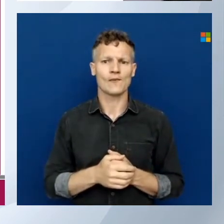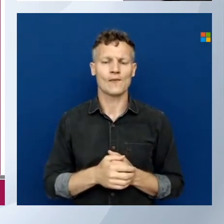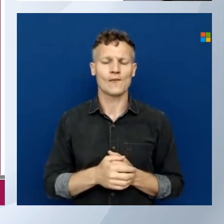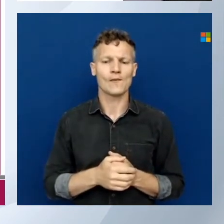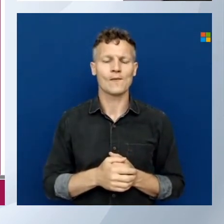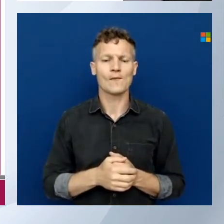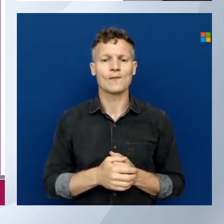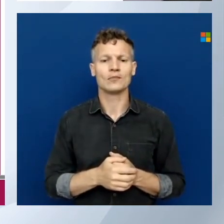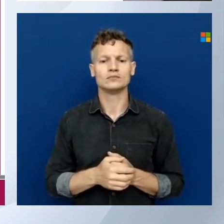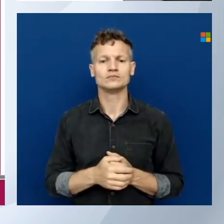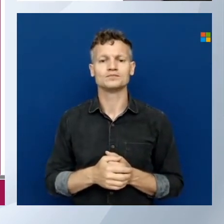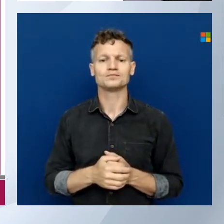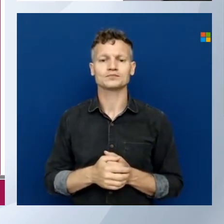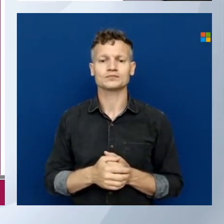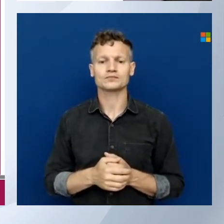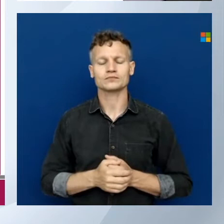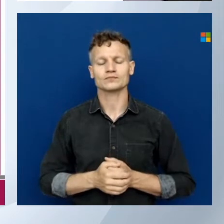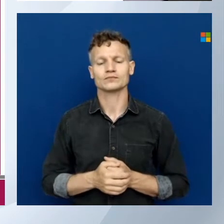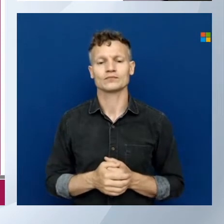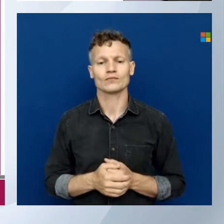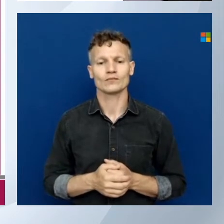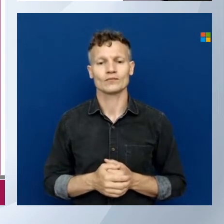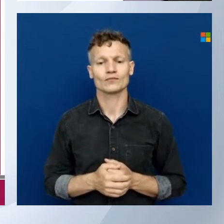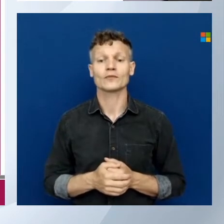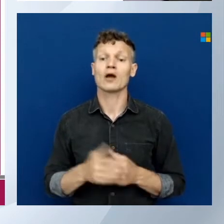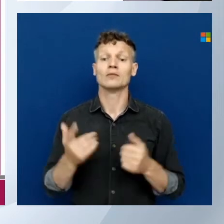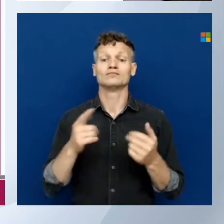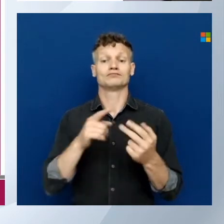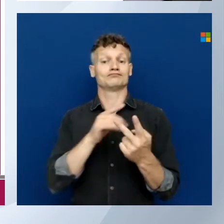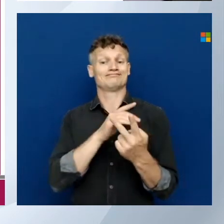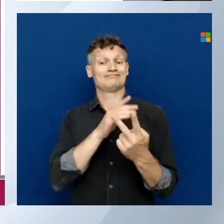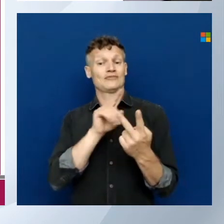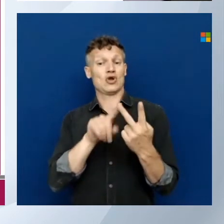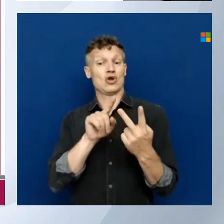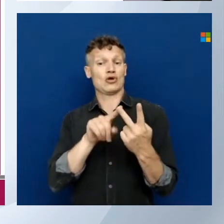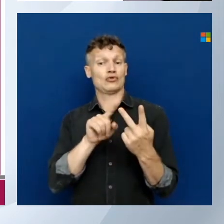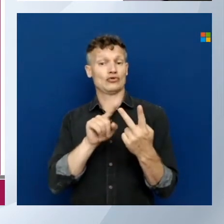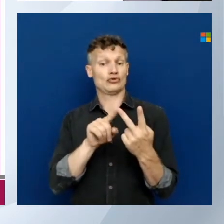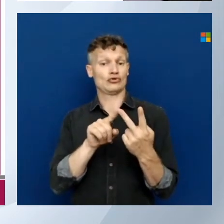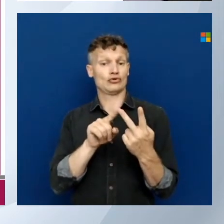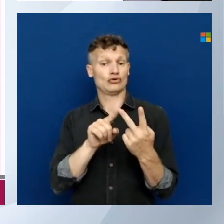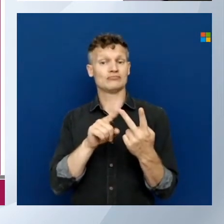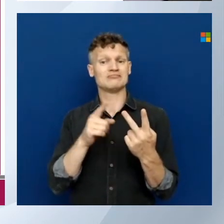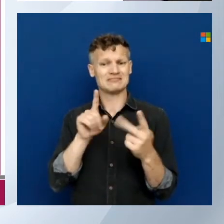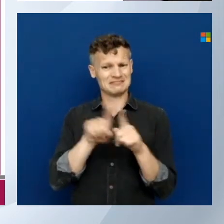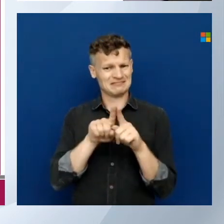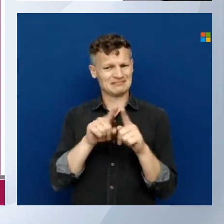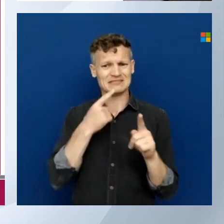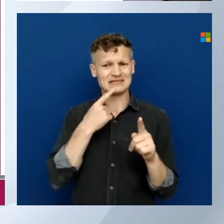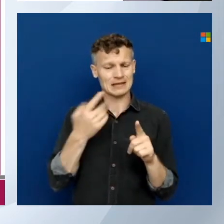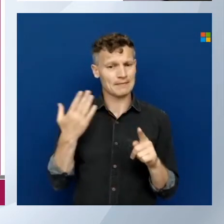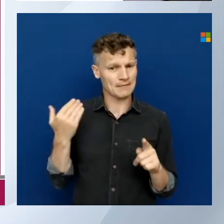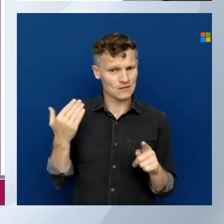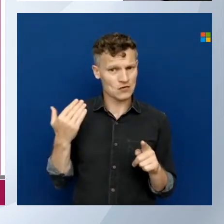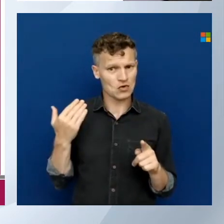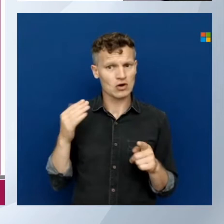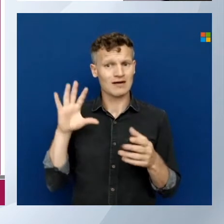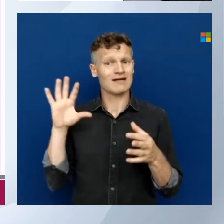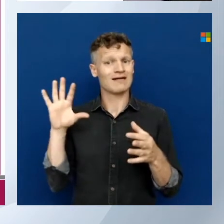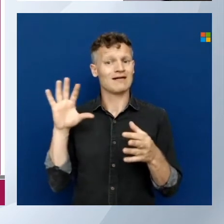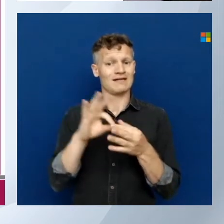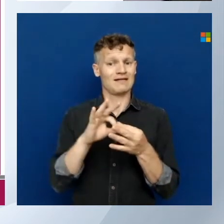it. The other section, as I mentioned, refers to the Azure